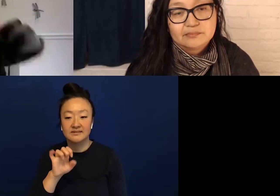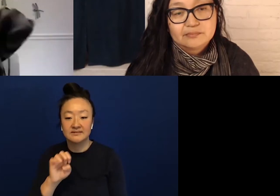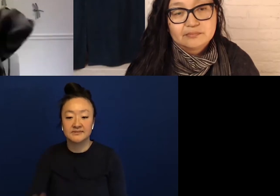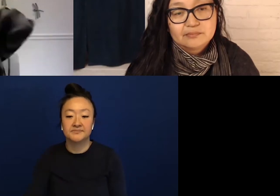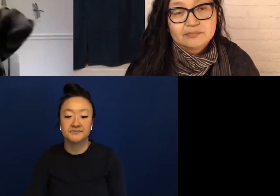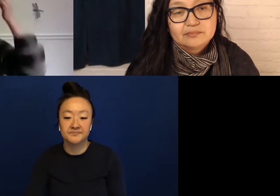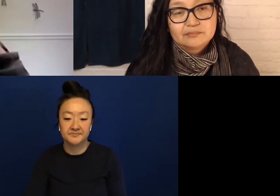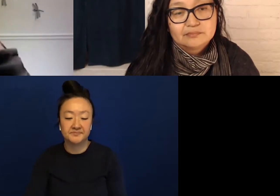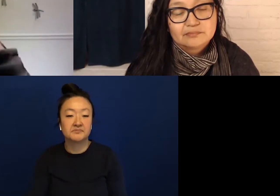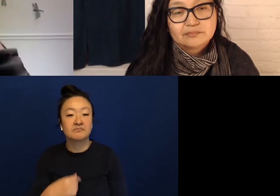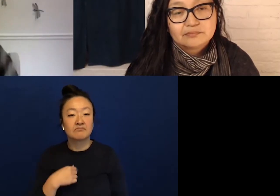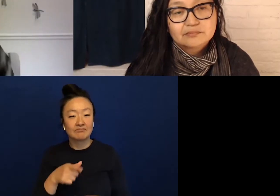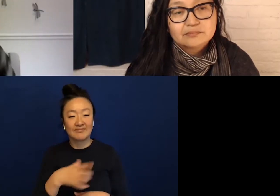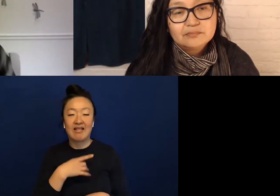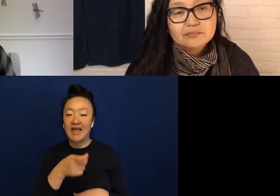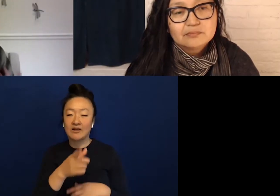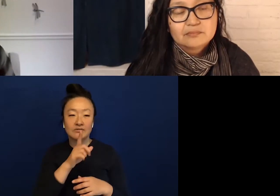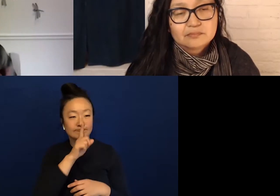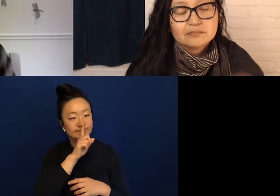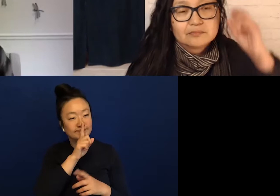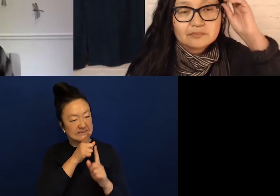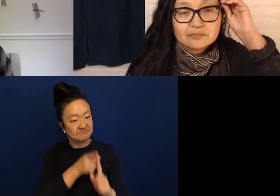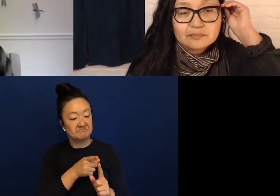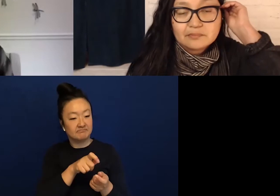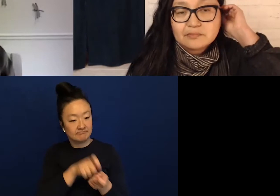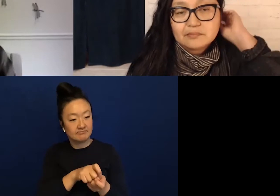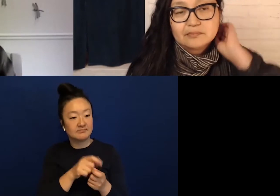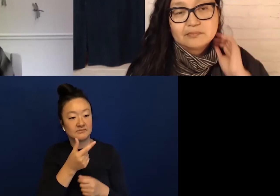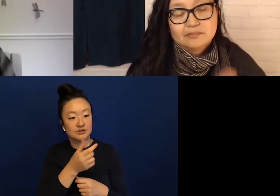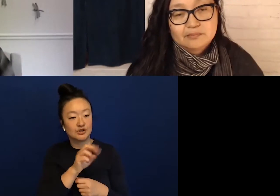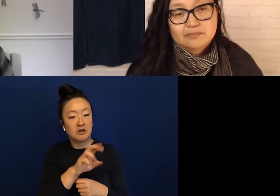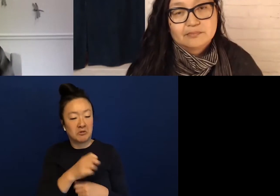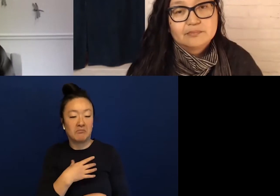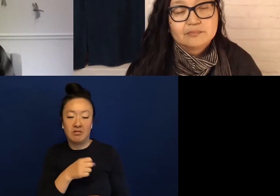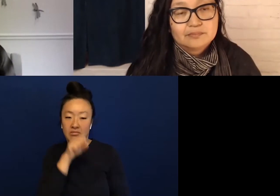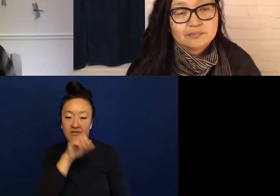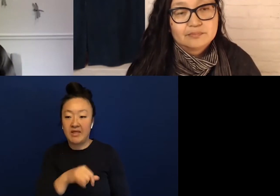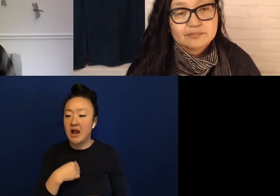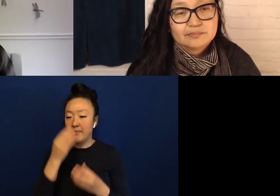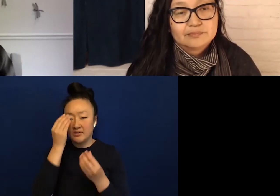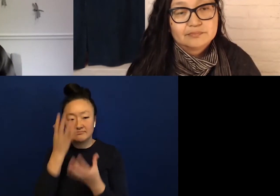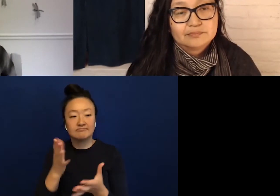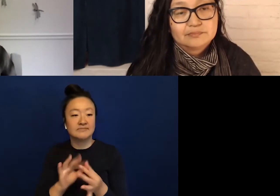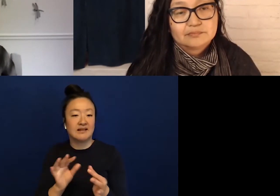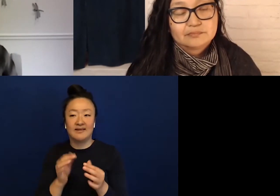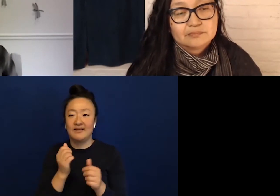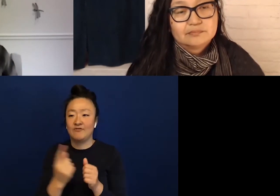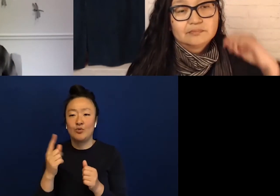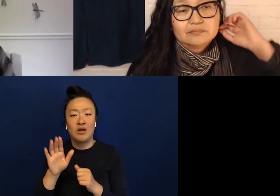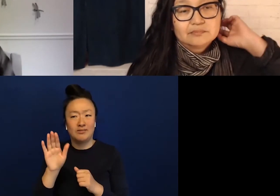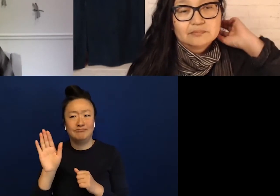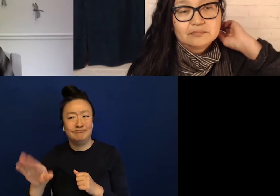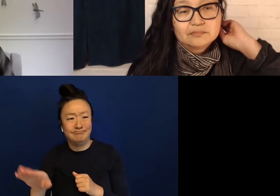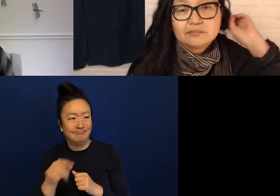be agnostic about genre. I mean, this is one of those books that, and I've been telling everyone this. This is one of those books that